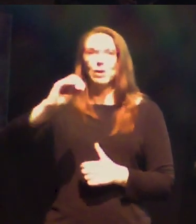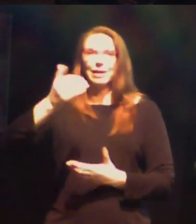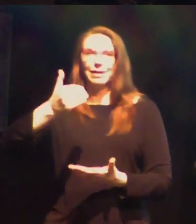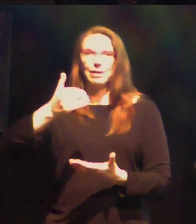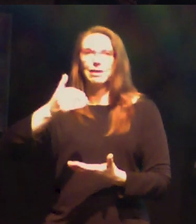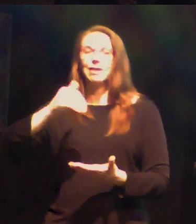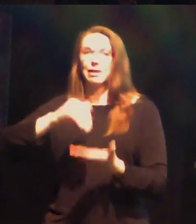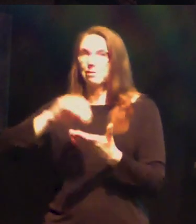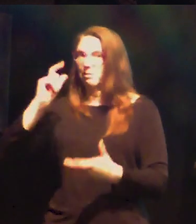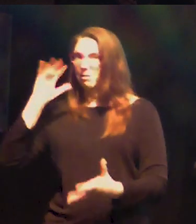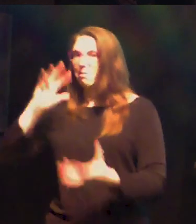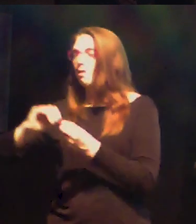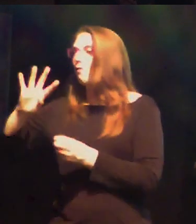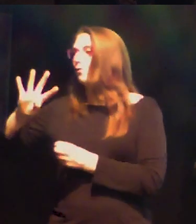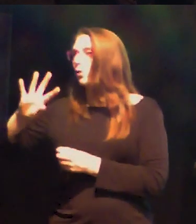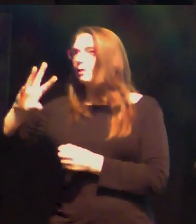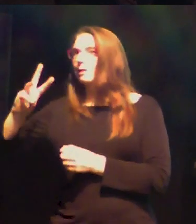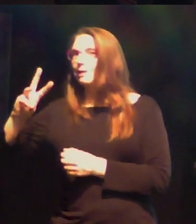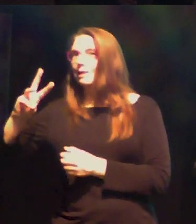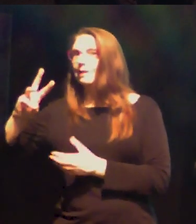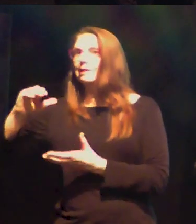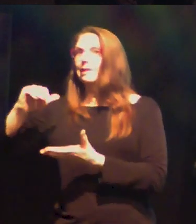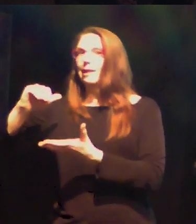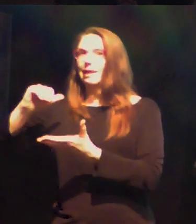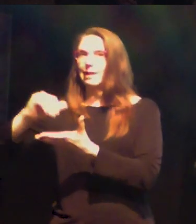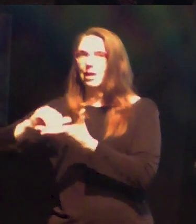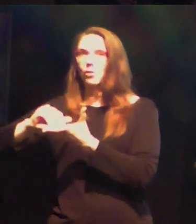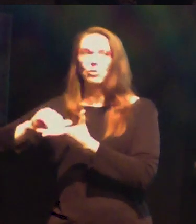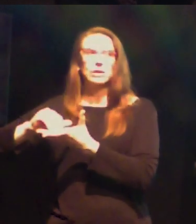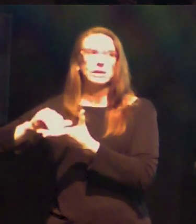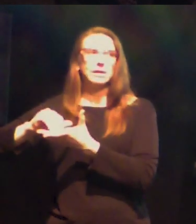out of 46,000